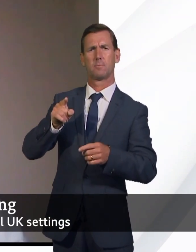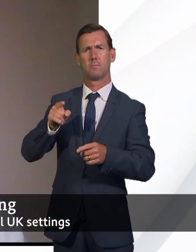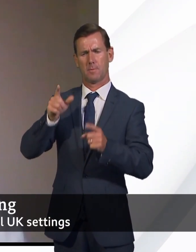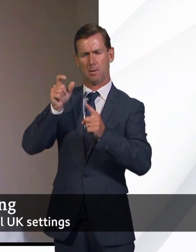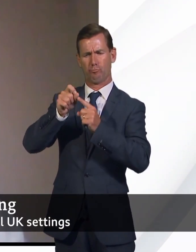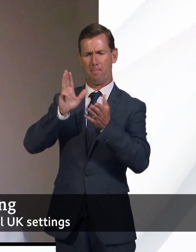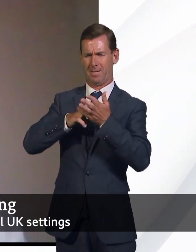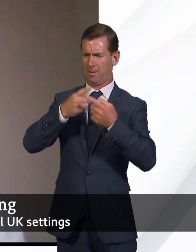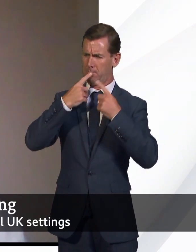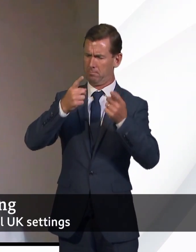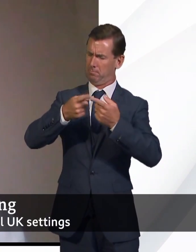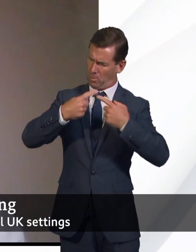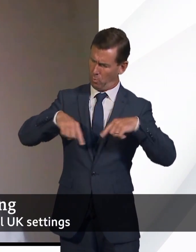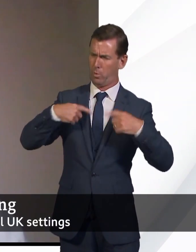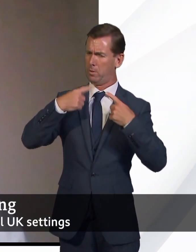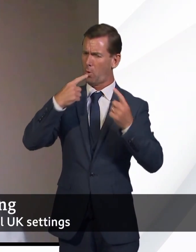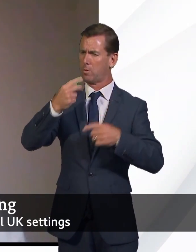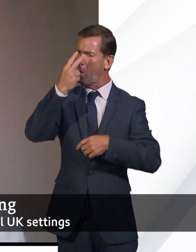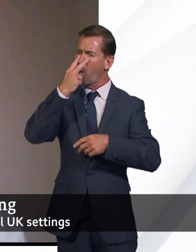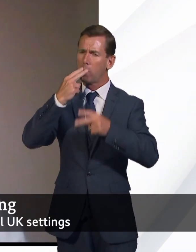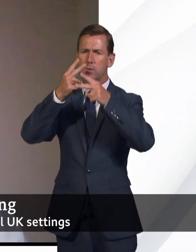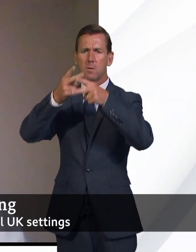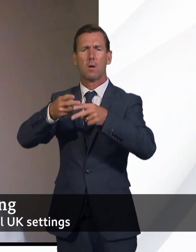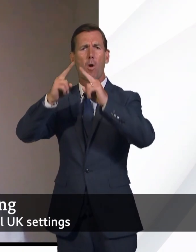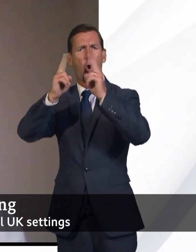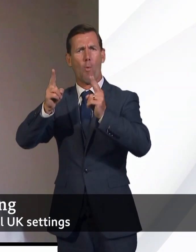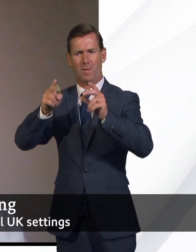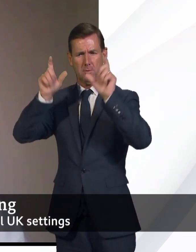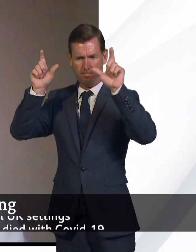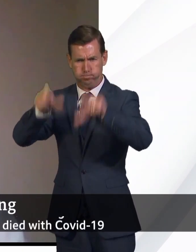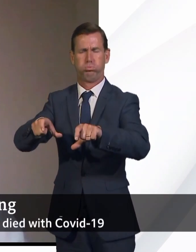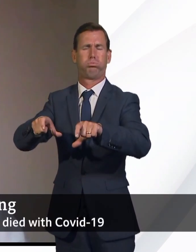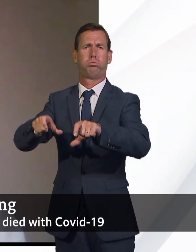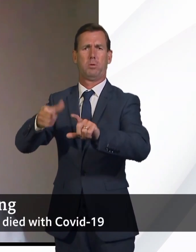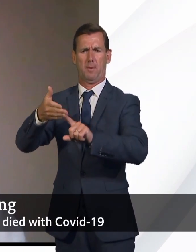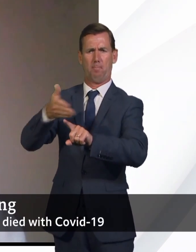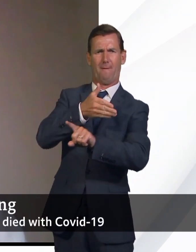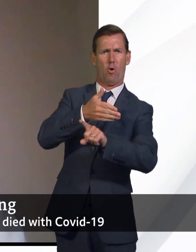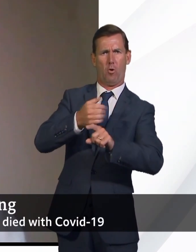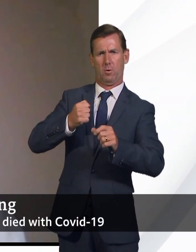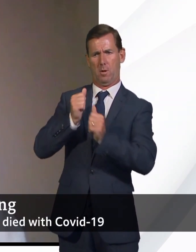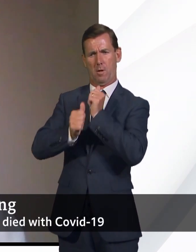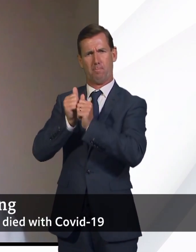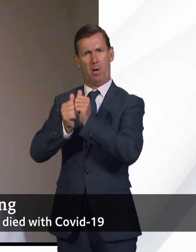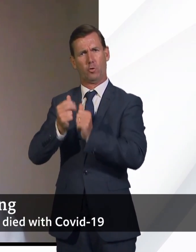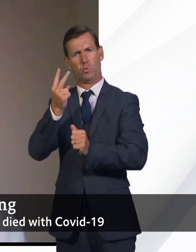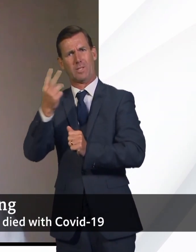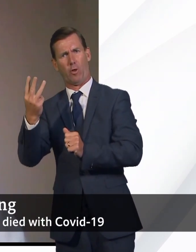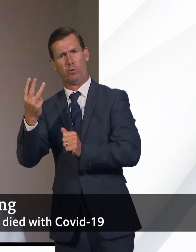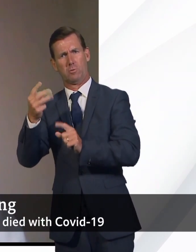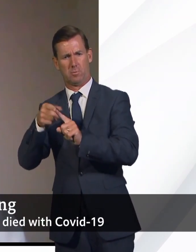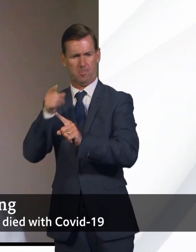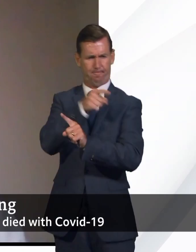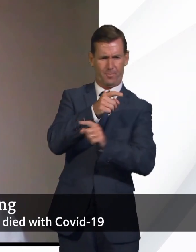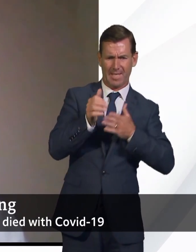national lockdown on March the 23rd. But the guidance to care homes before then was issued on March the 13th, which suggested